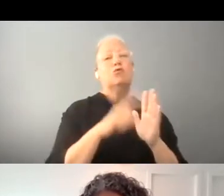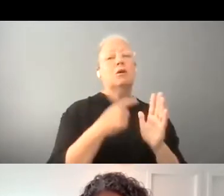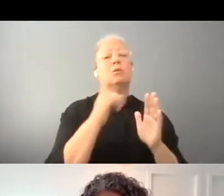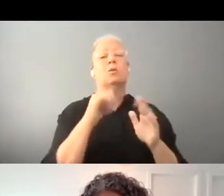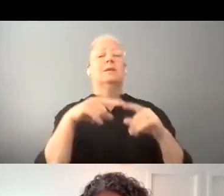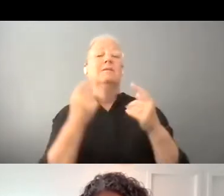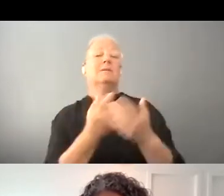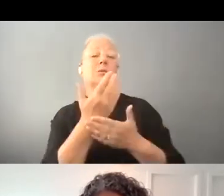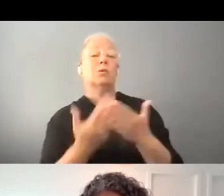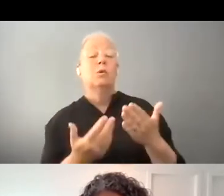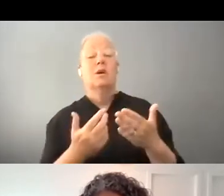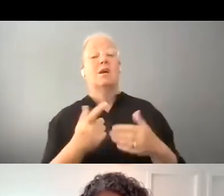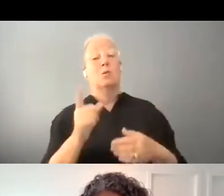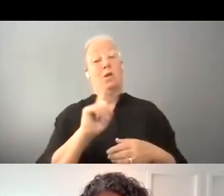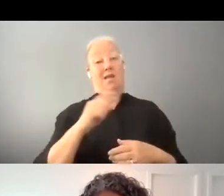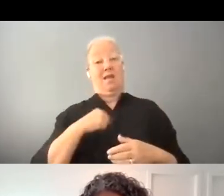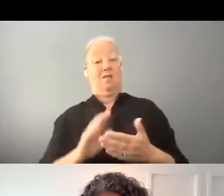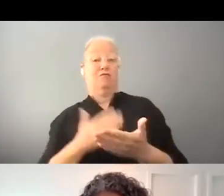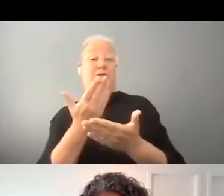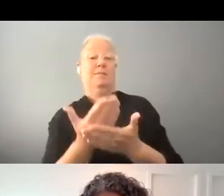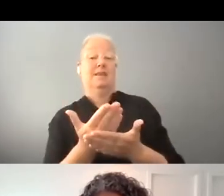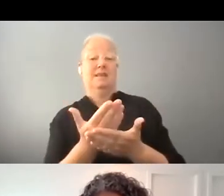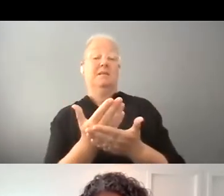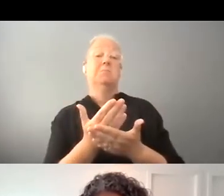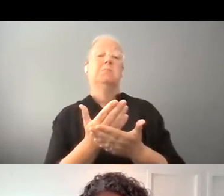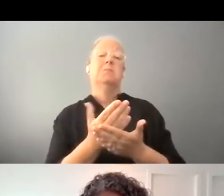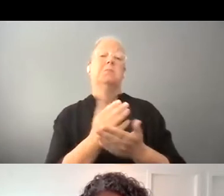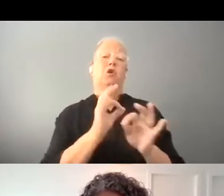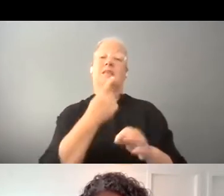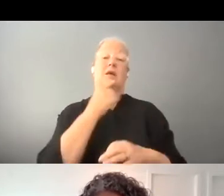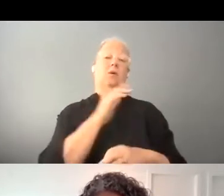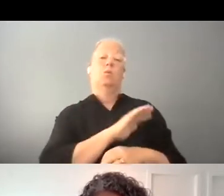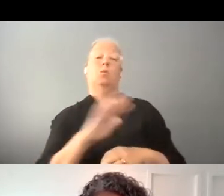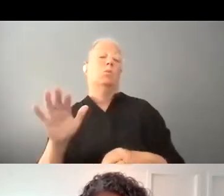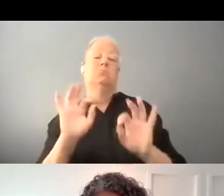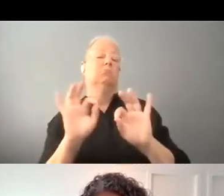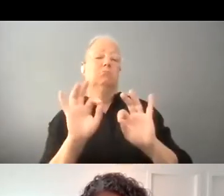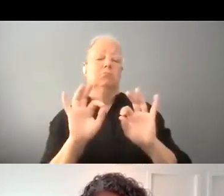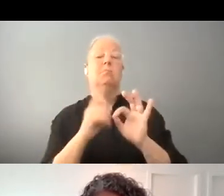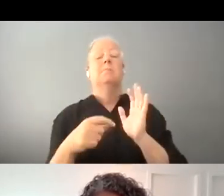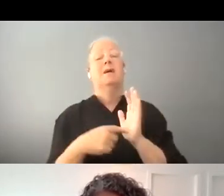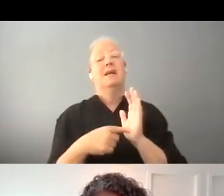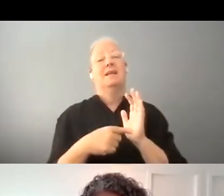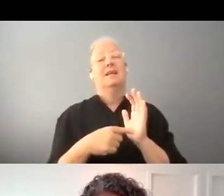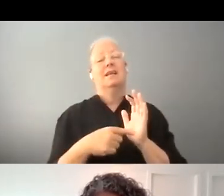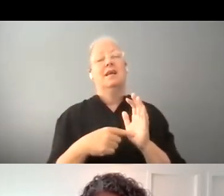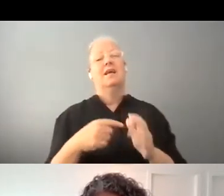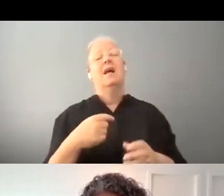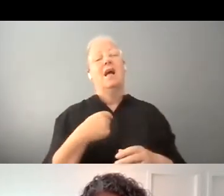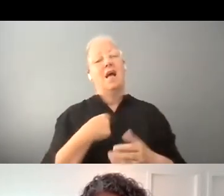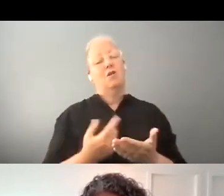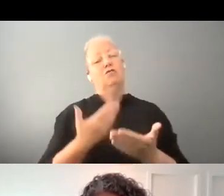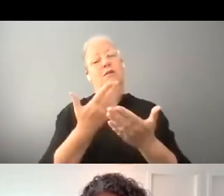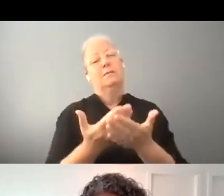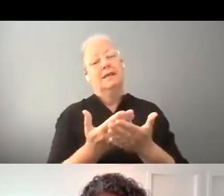that, and this isn't a hard and fast rule, but I would recommend that it's in a similar tone or